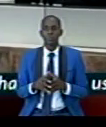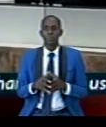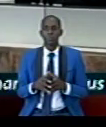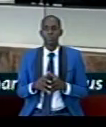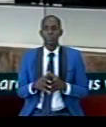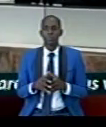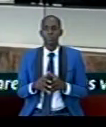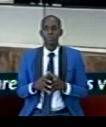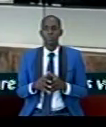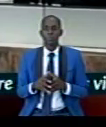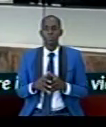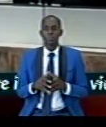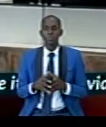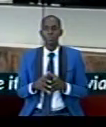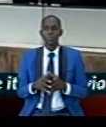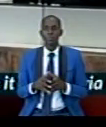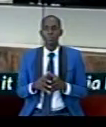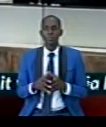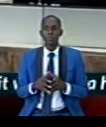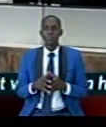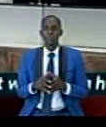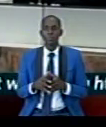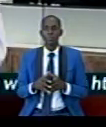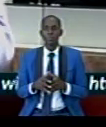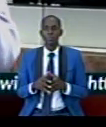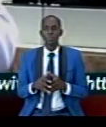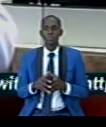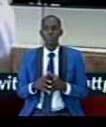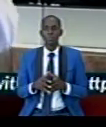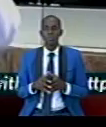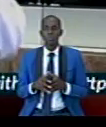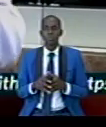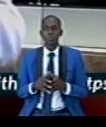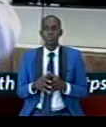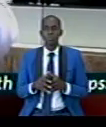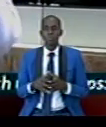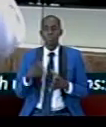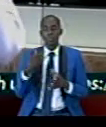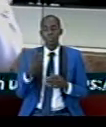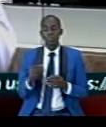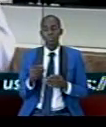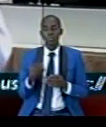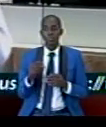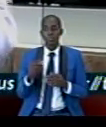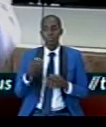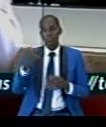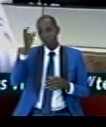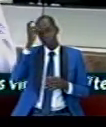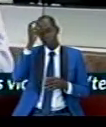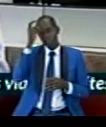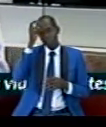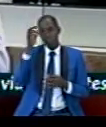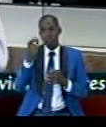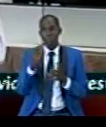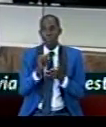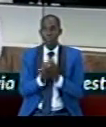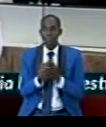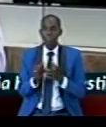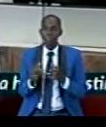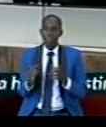So now they focus. These demons that possess me focus on making sure